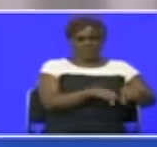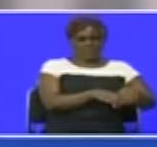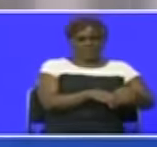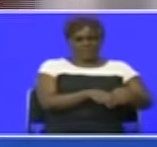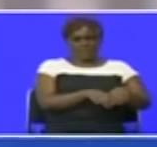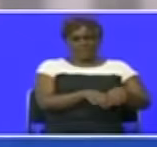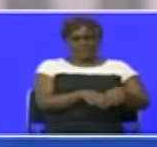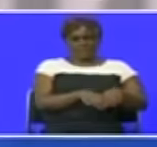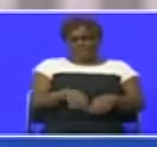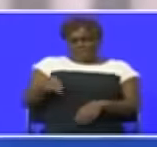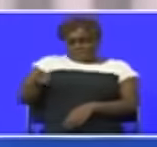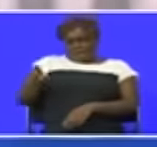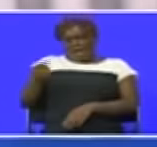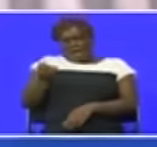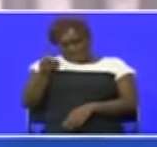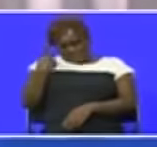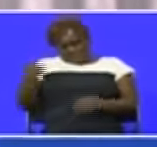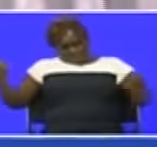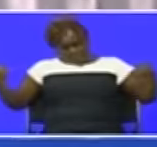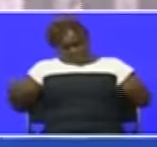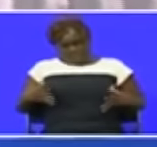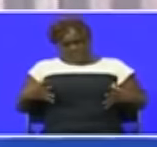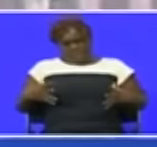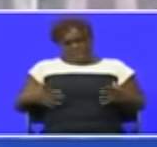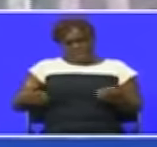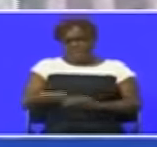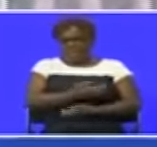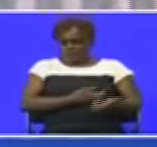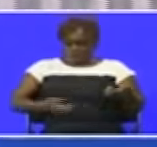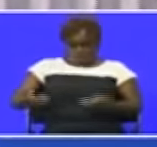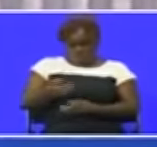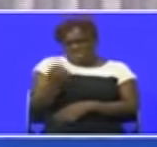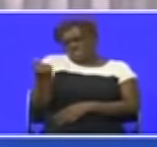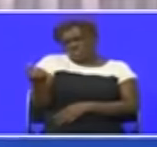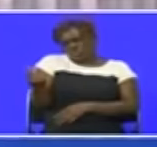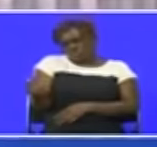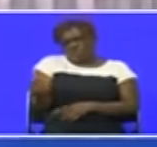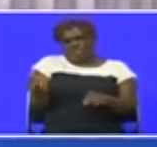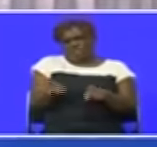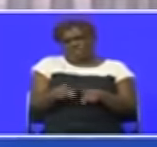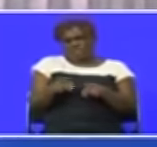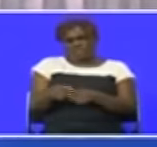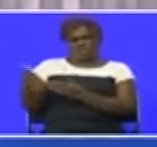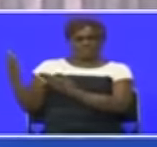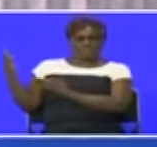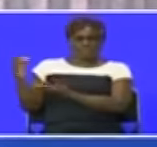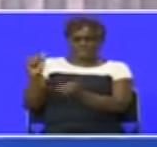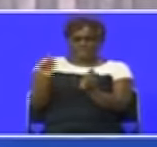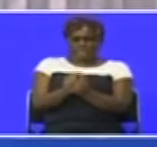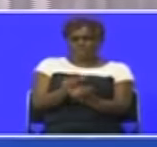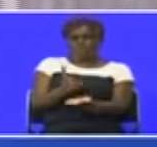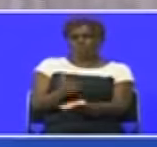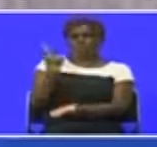Now Faith understands too well that her economy is as small as the size of this 10 shillings